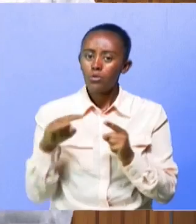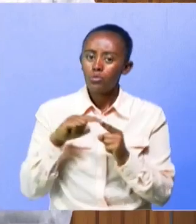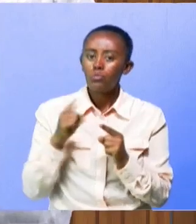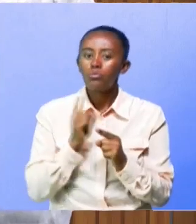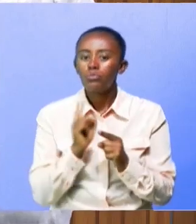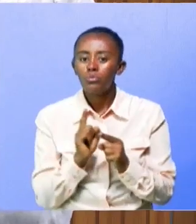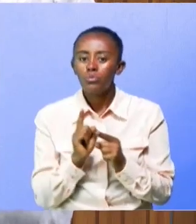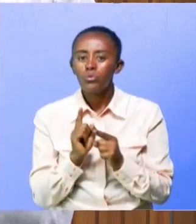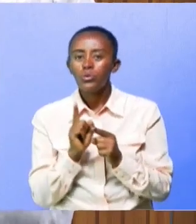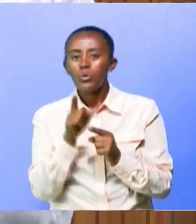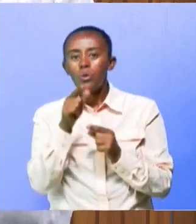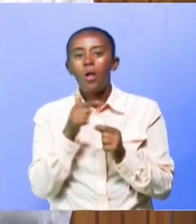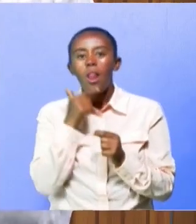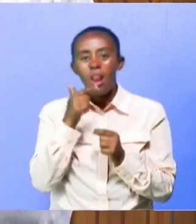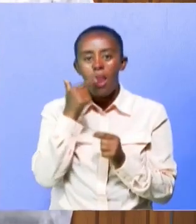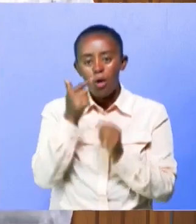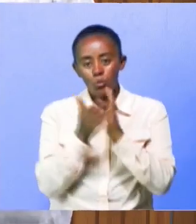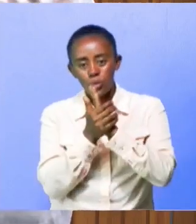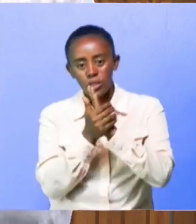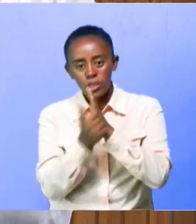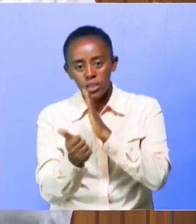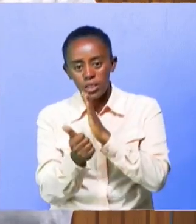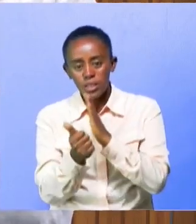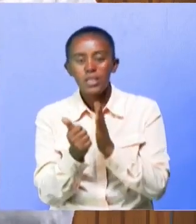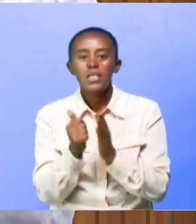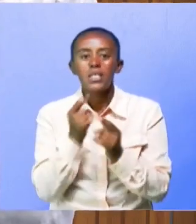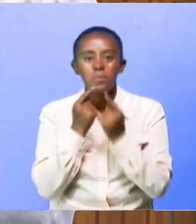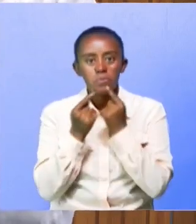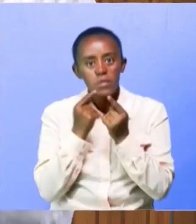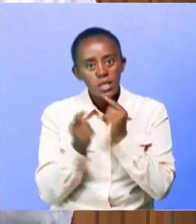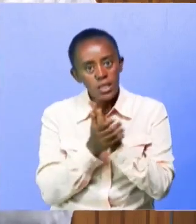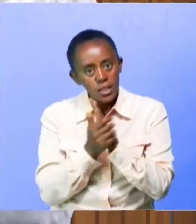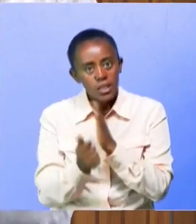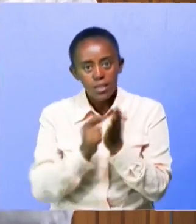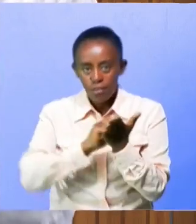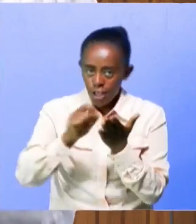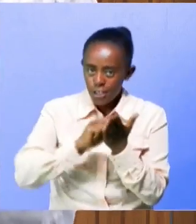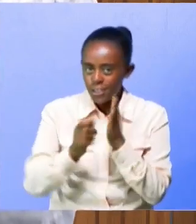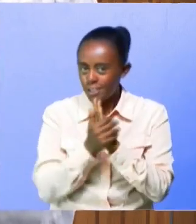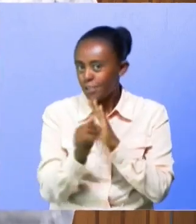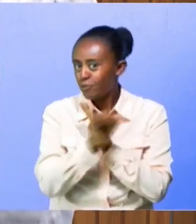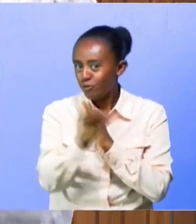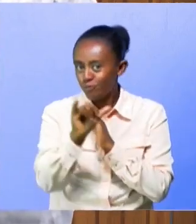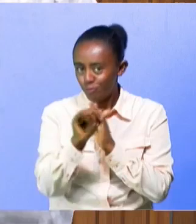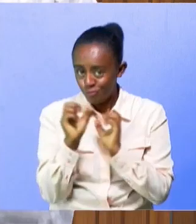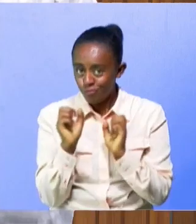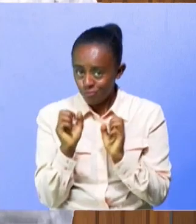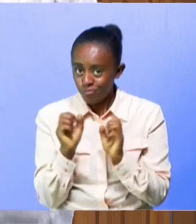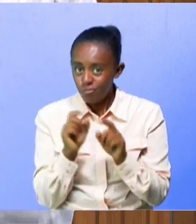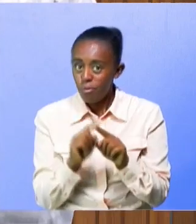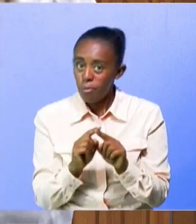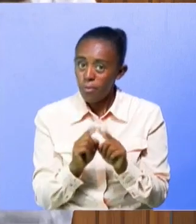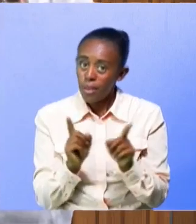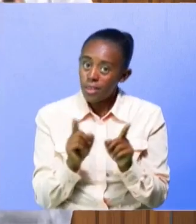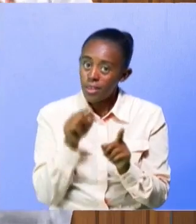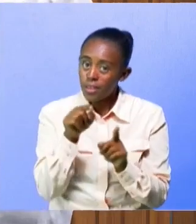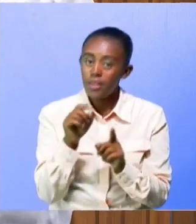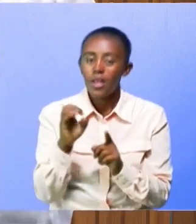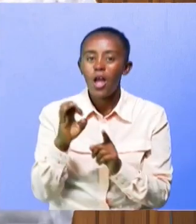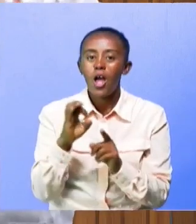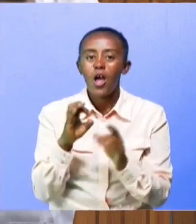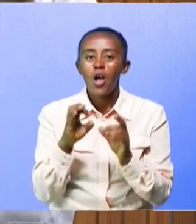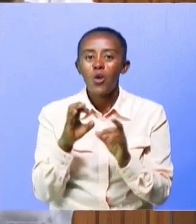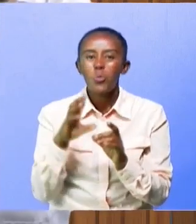your language skill, speaking skill, writing skill too. But I would like to show you